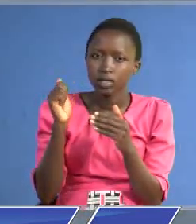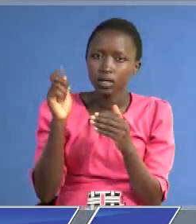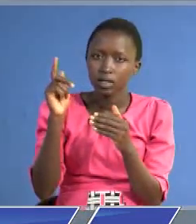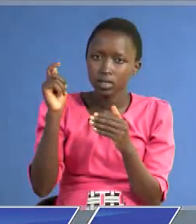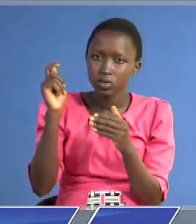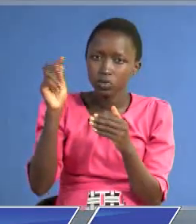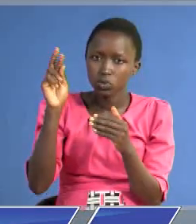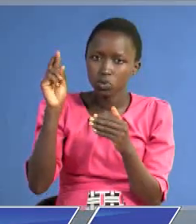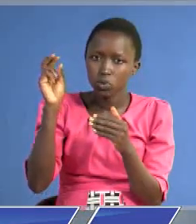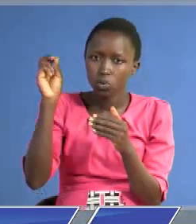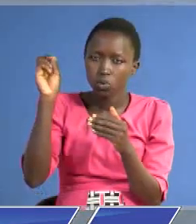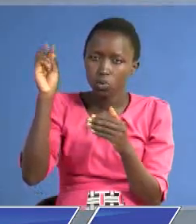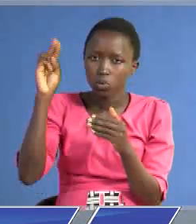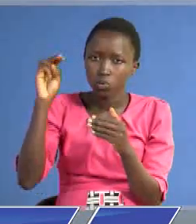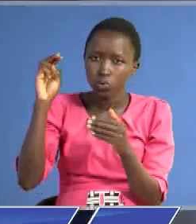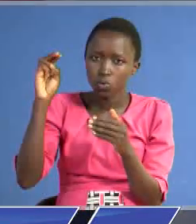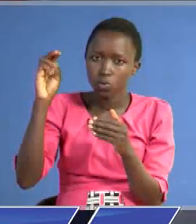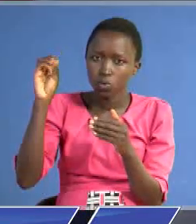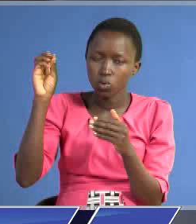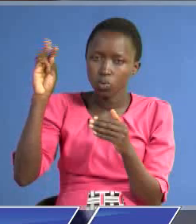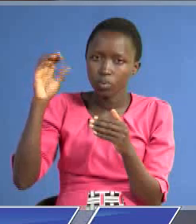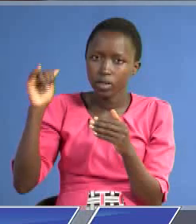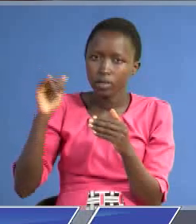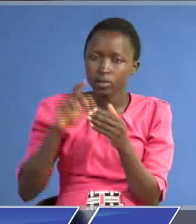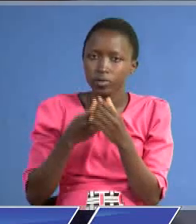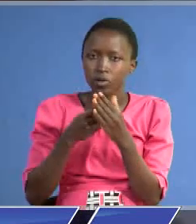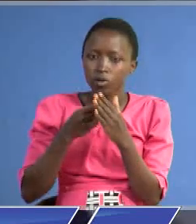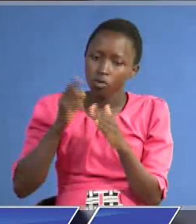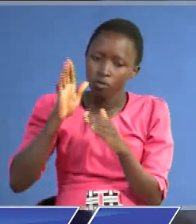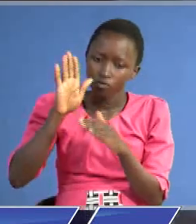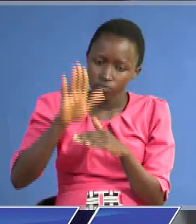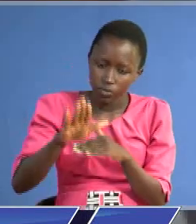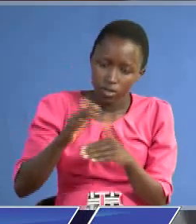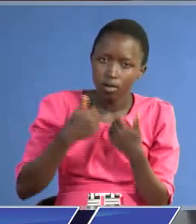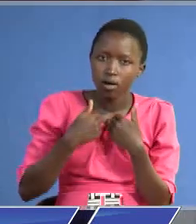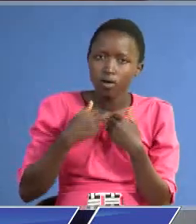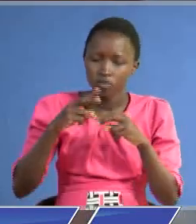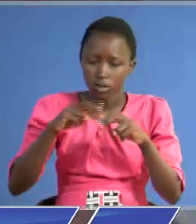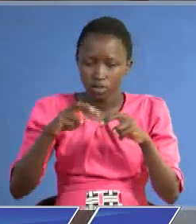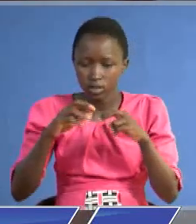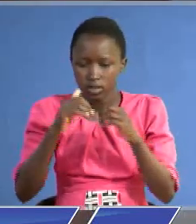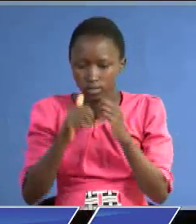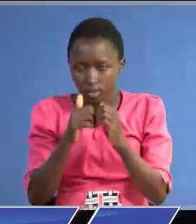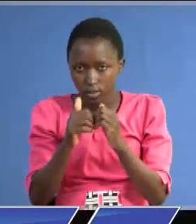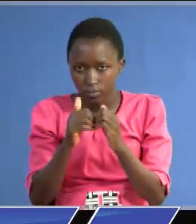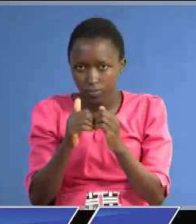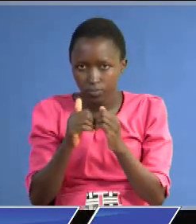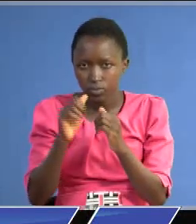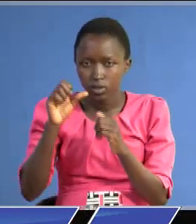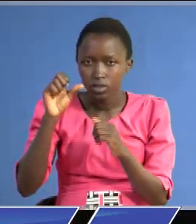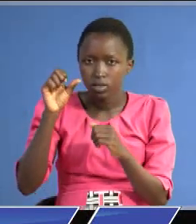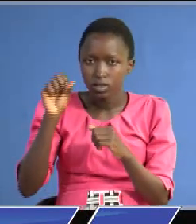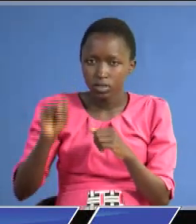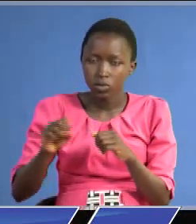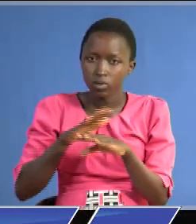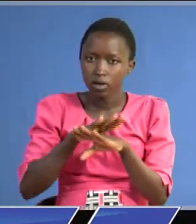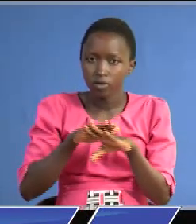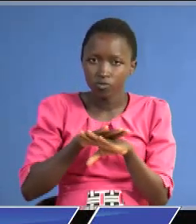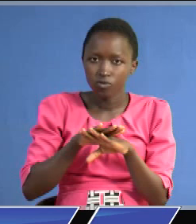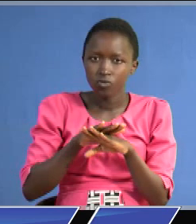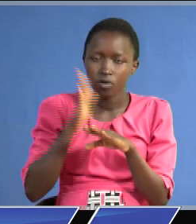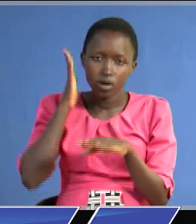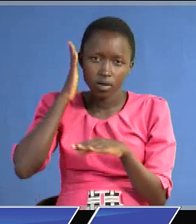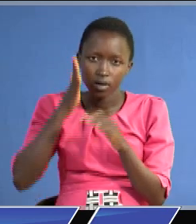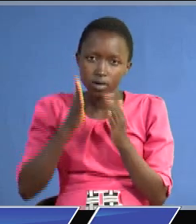Africa, South Africa has reached milestones with the investments and research in the science. South Africa's Director of